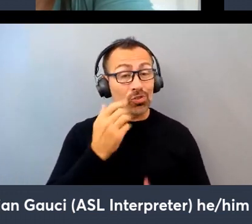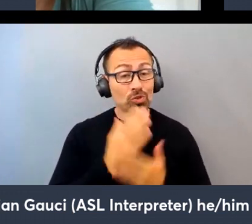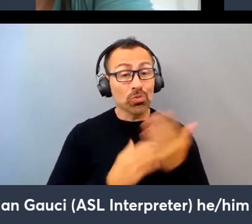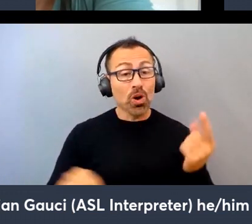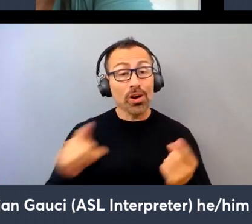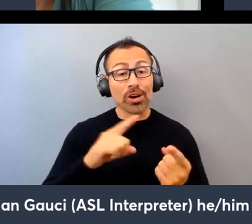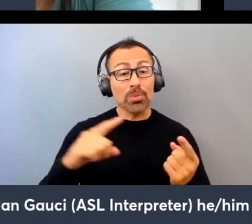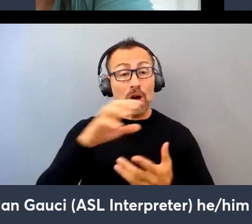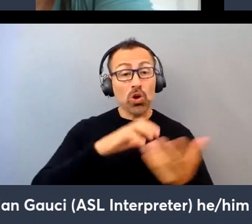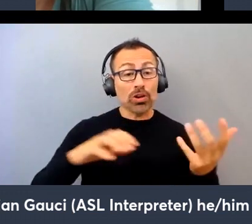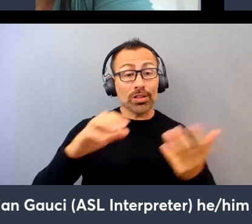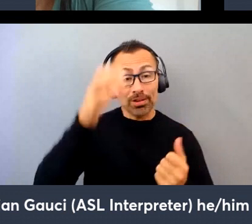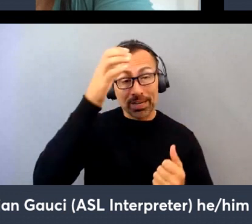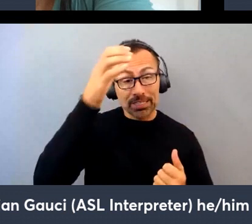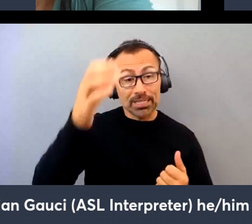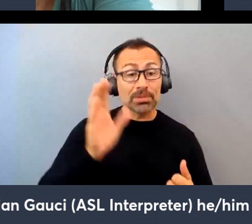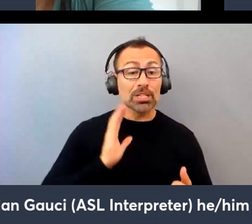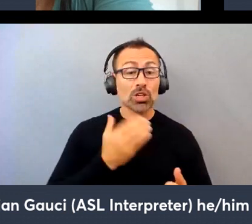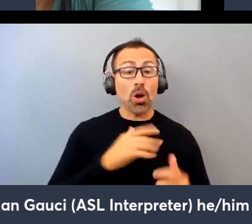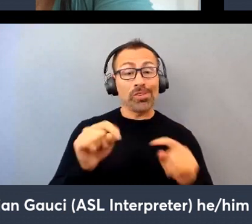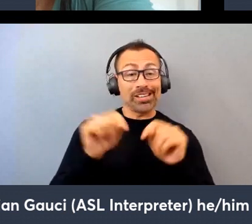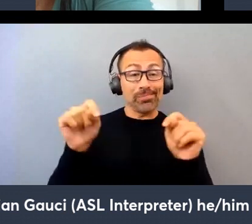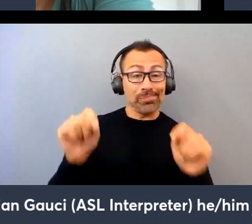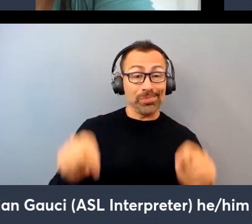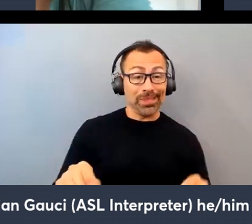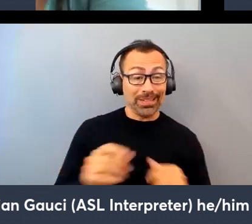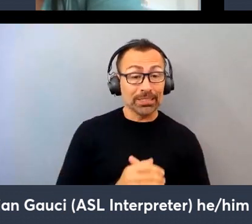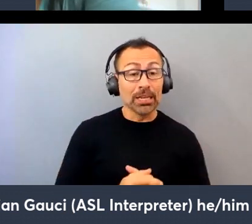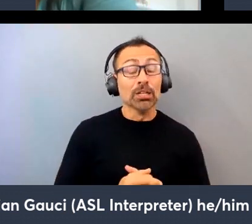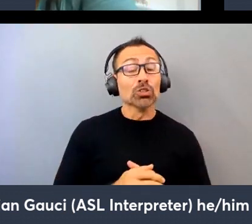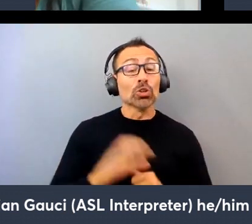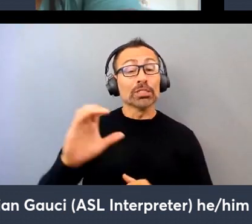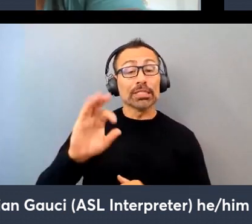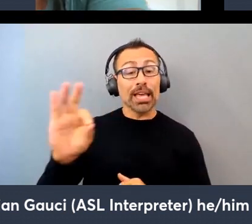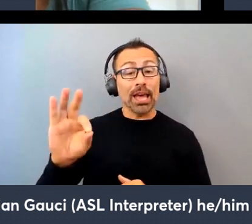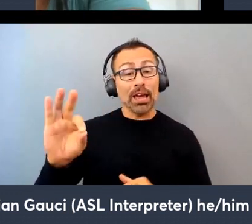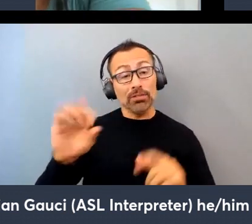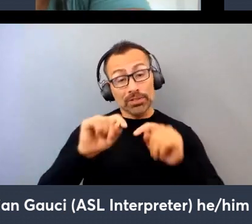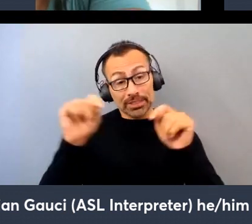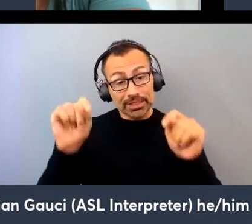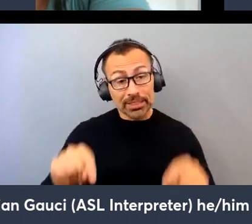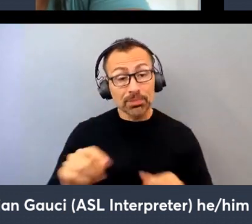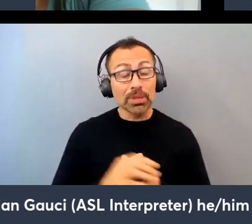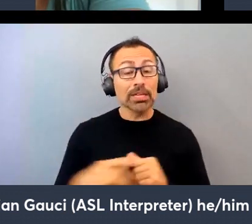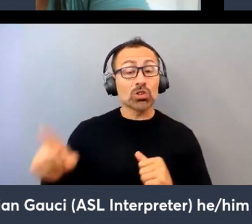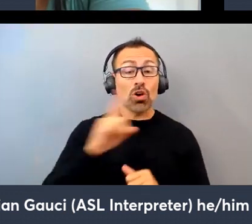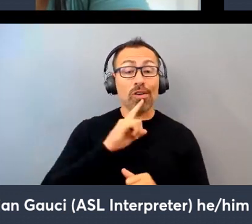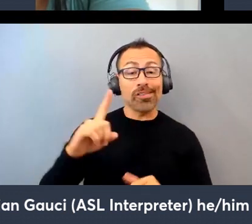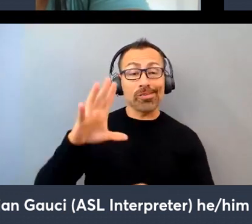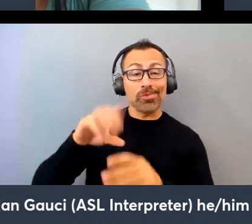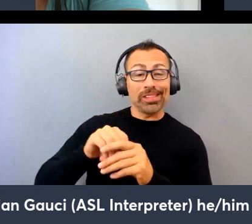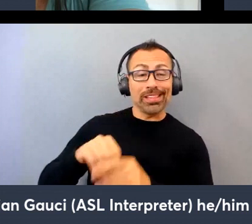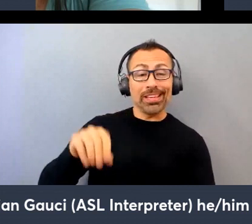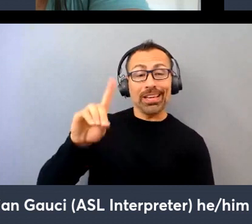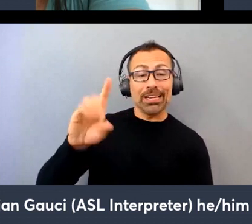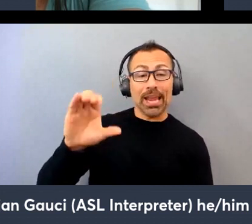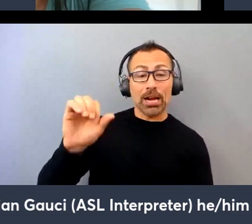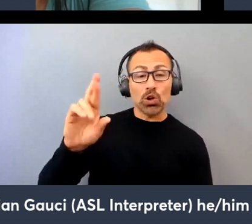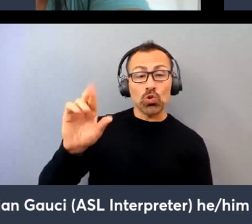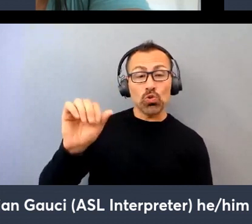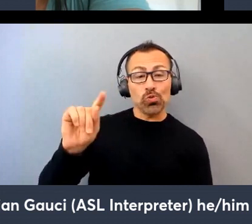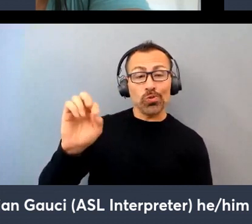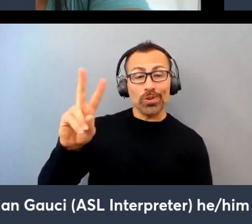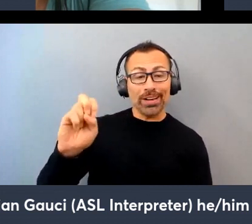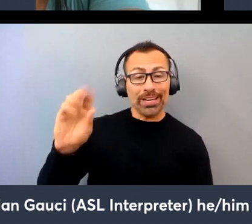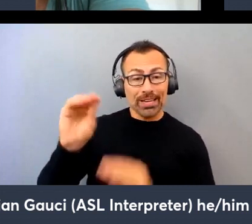are CFN templates or CloudFormation templates. So CloudFormation templates are nothing but a declarative style config files. It's written in